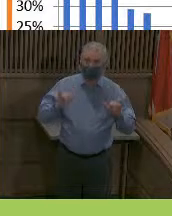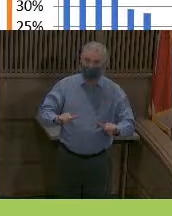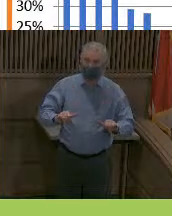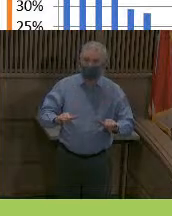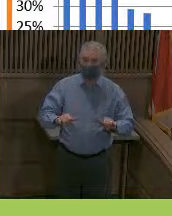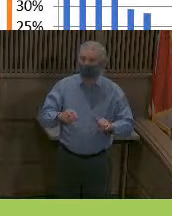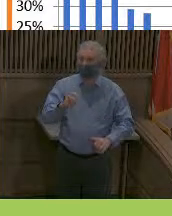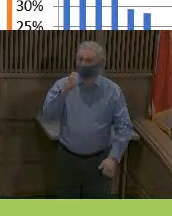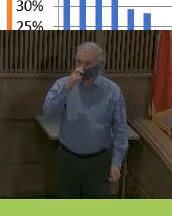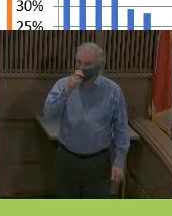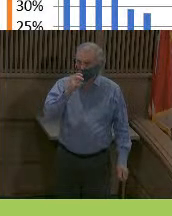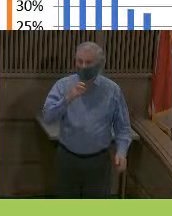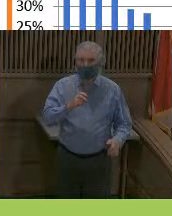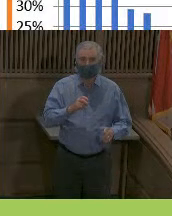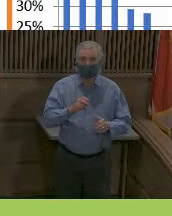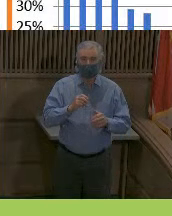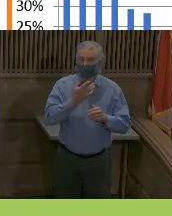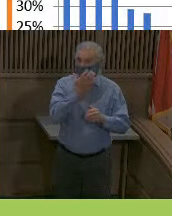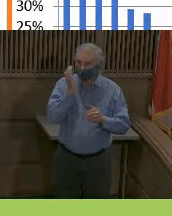about.